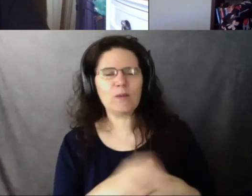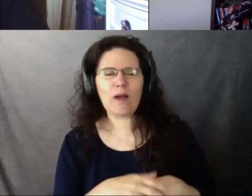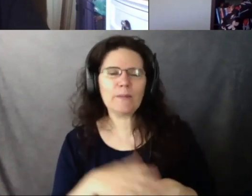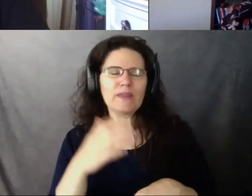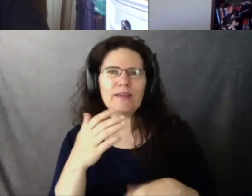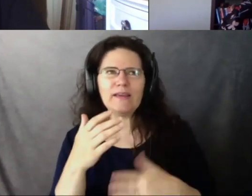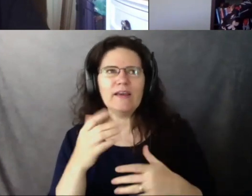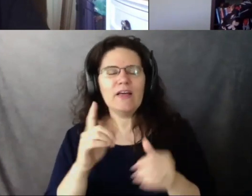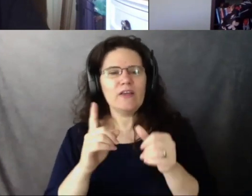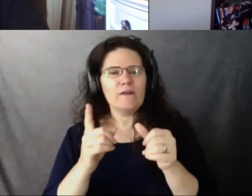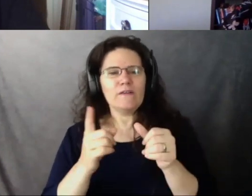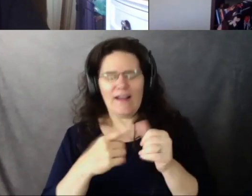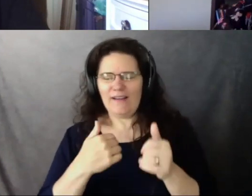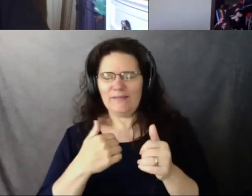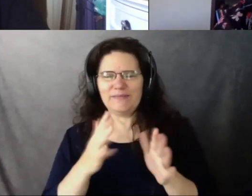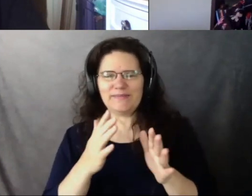okay, I'm sorry.